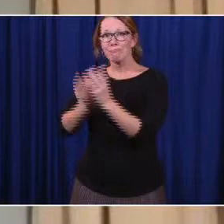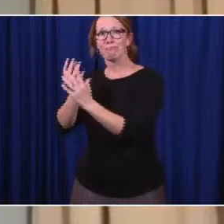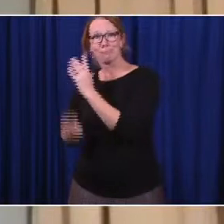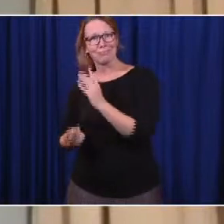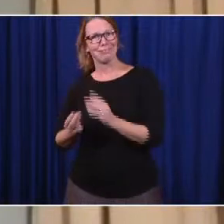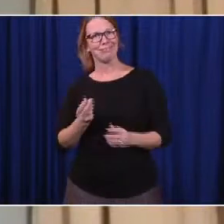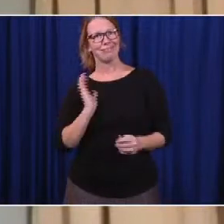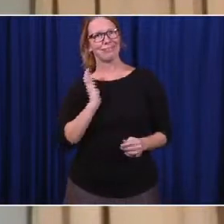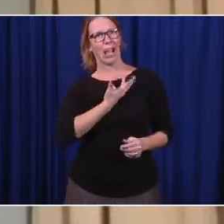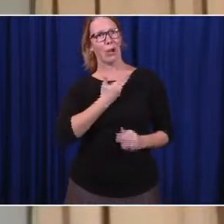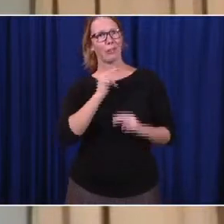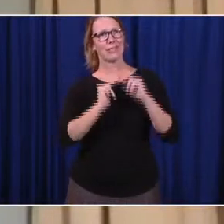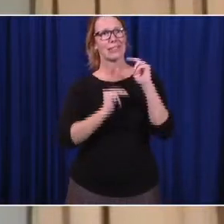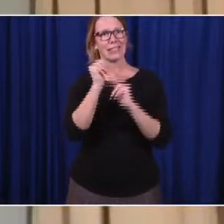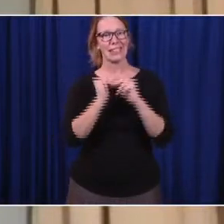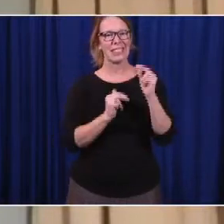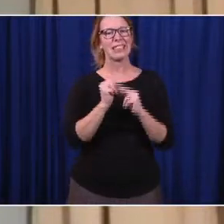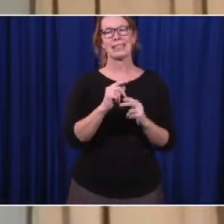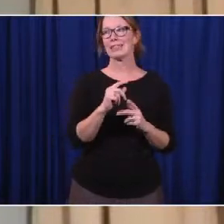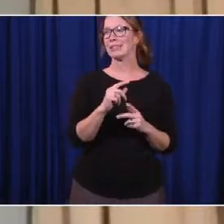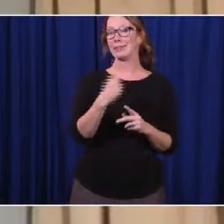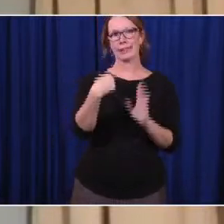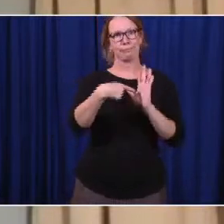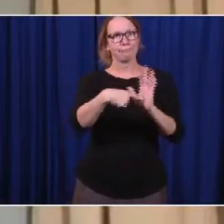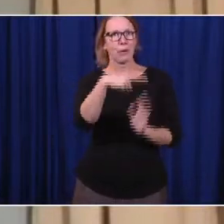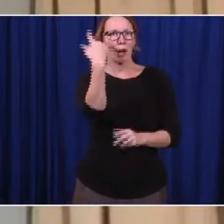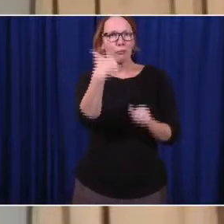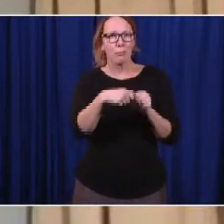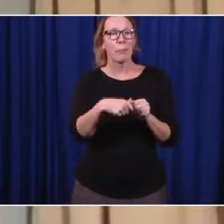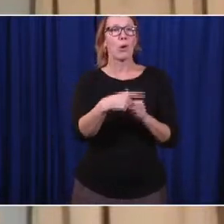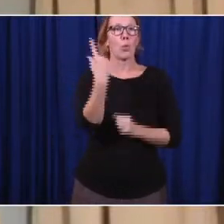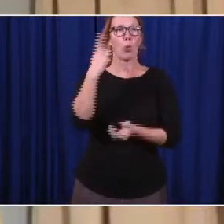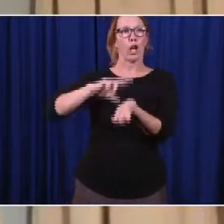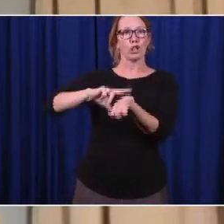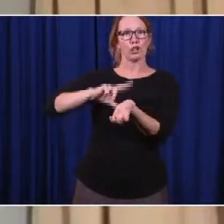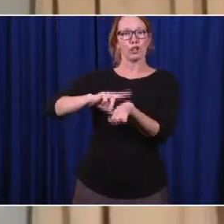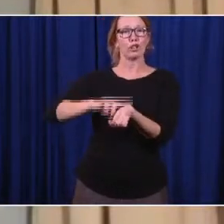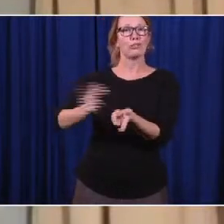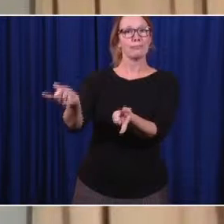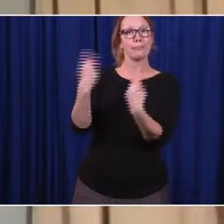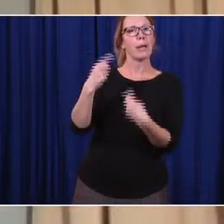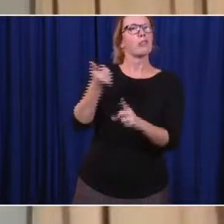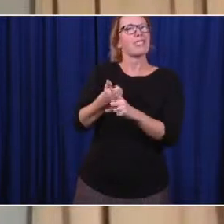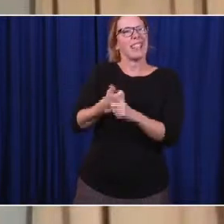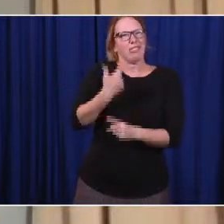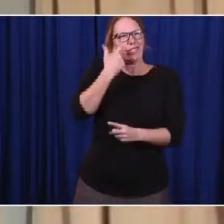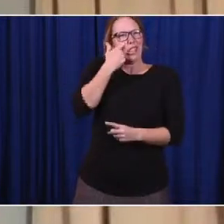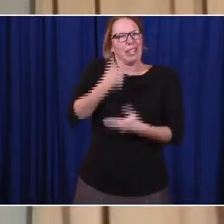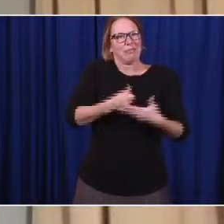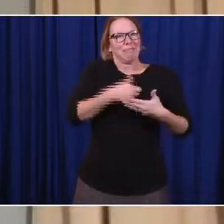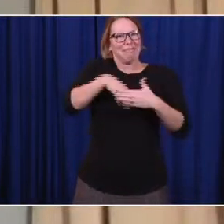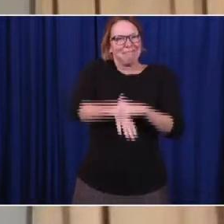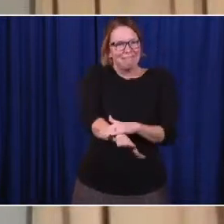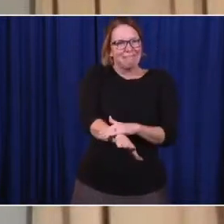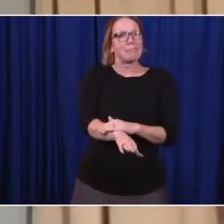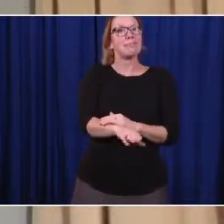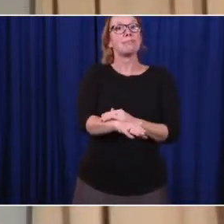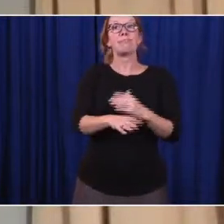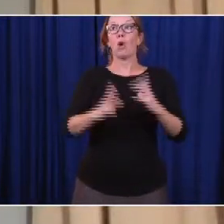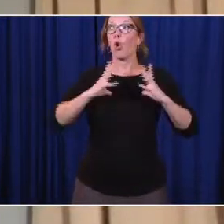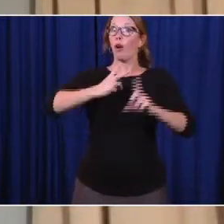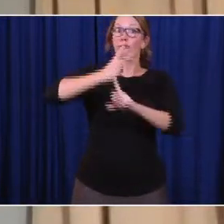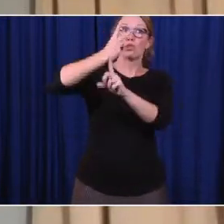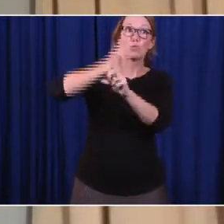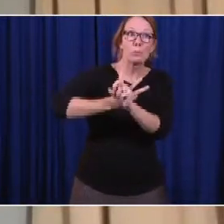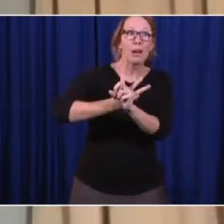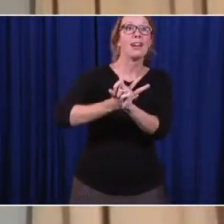facility. For example, I remember one of my nurses came back from maternity leave, and she had been off for 2 months. She wasn't